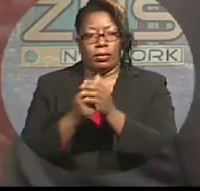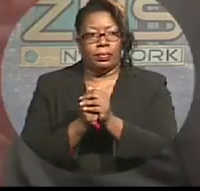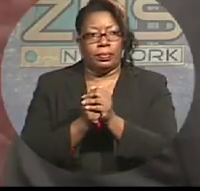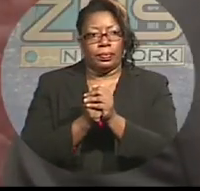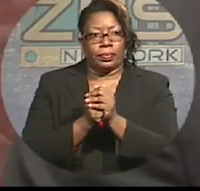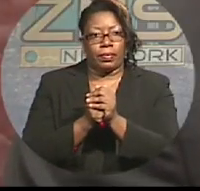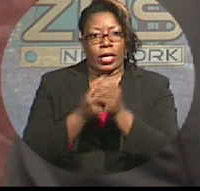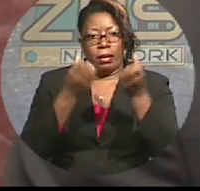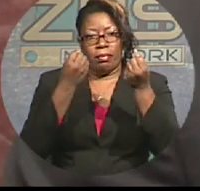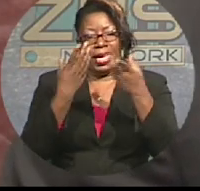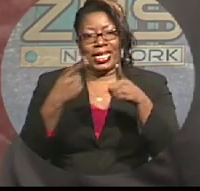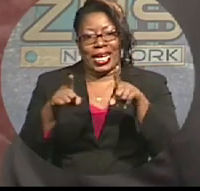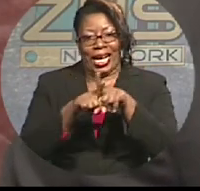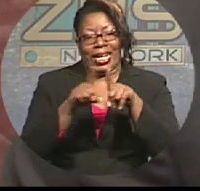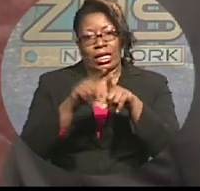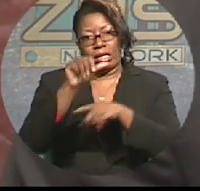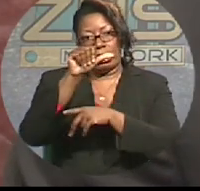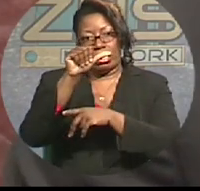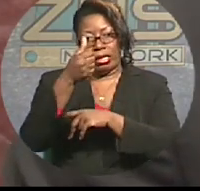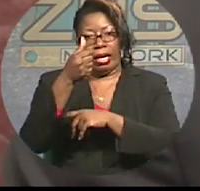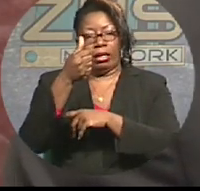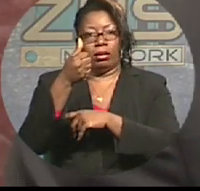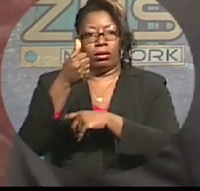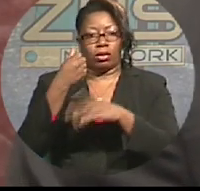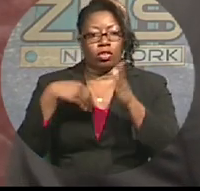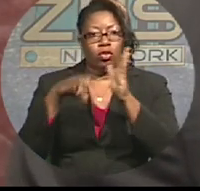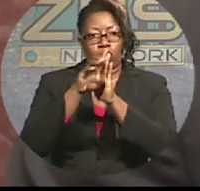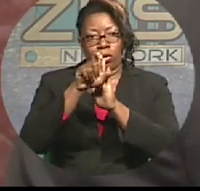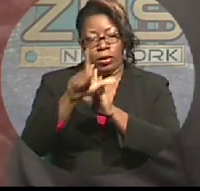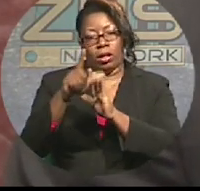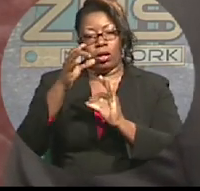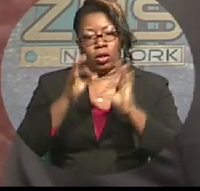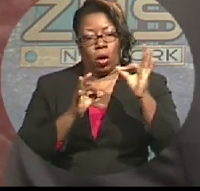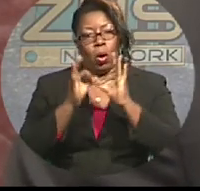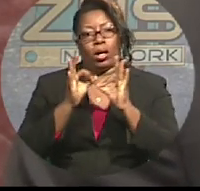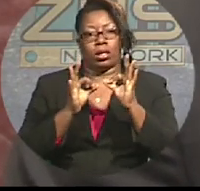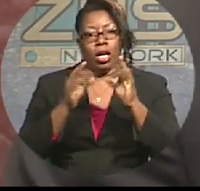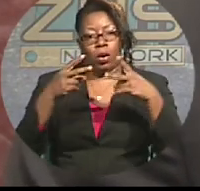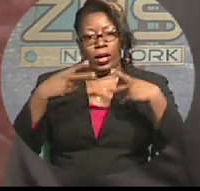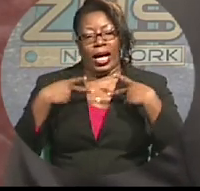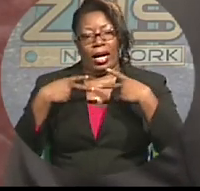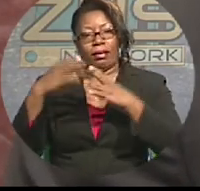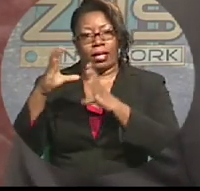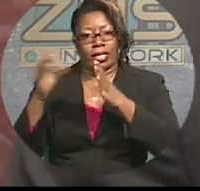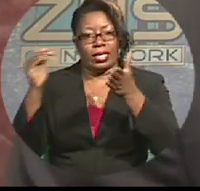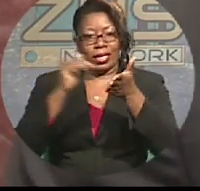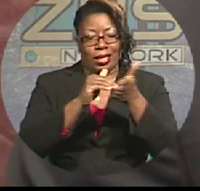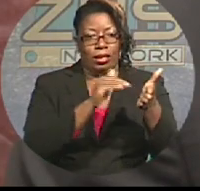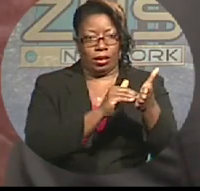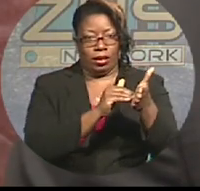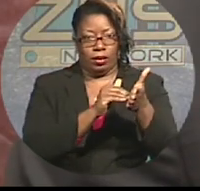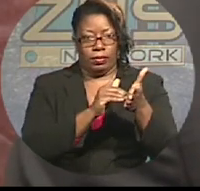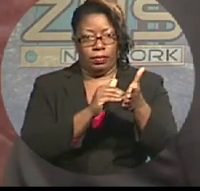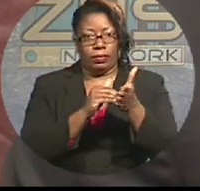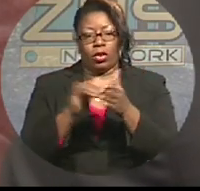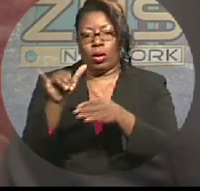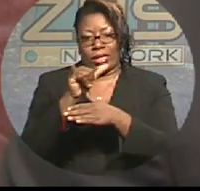many as 10 criminal courts will be able to hear cases simultaneously.